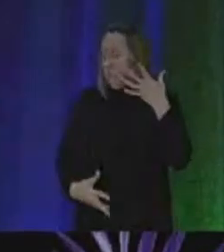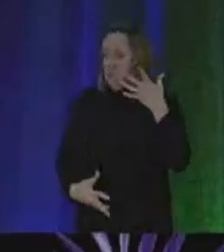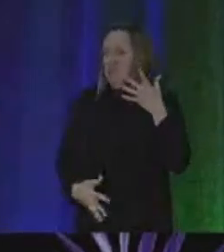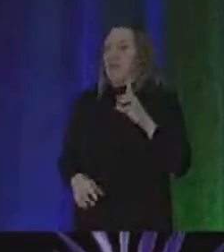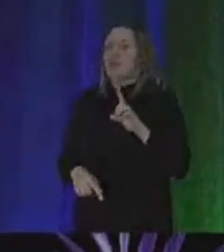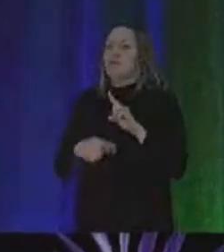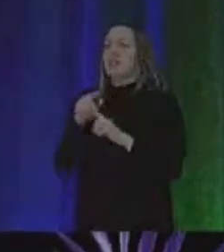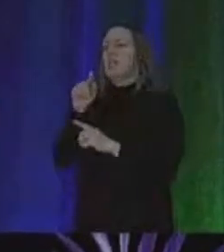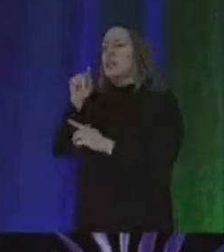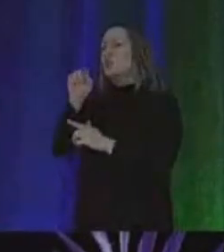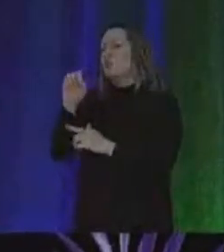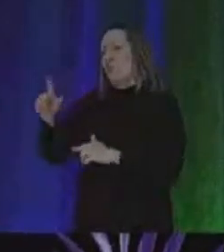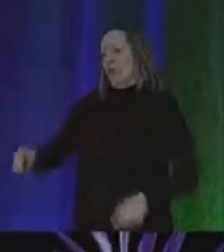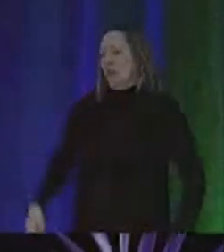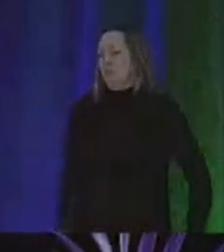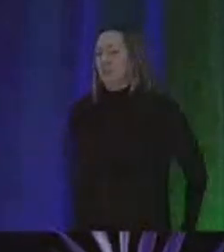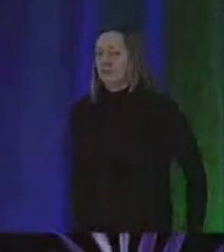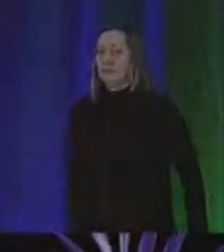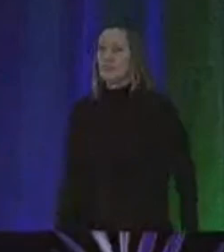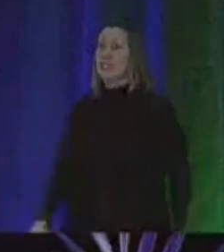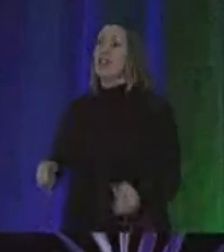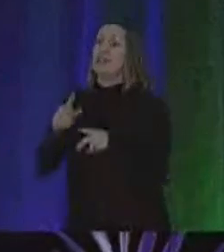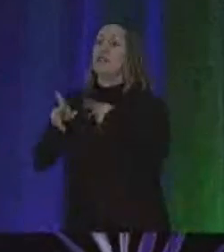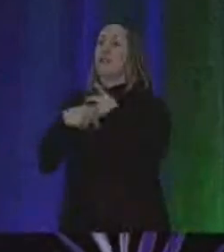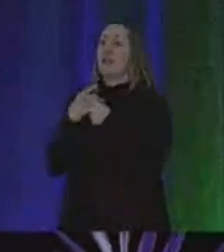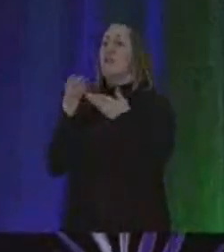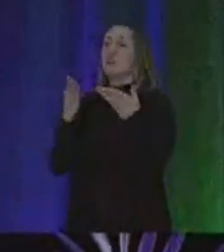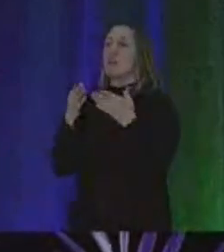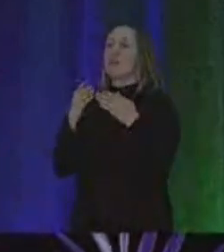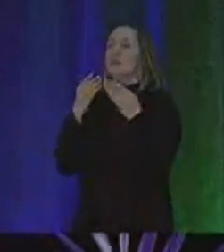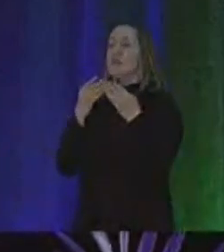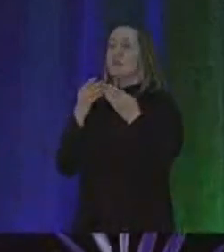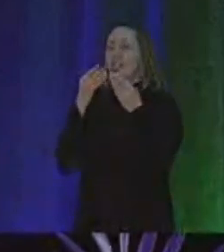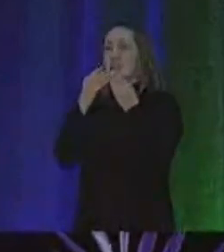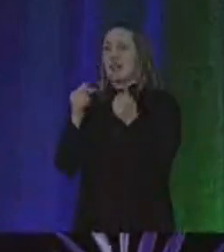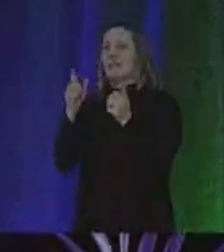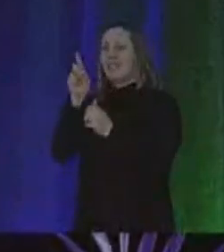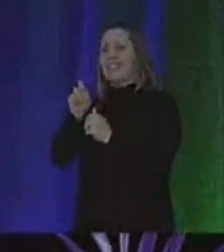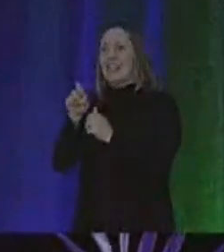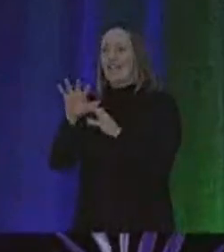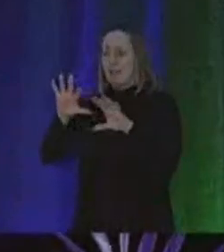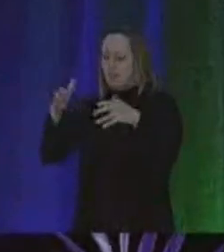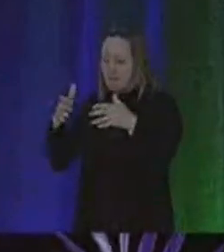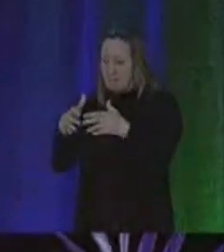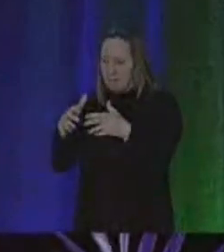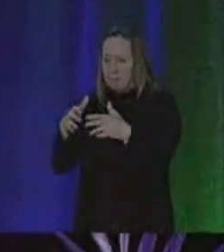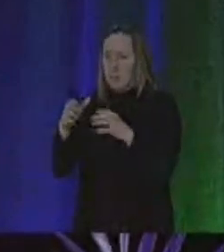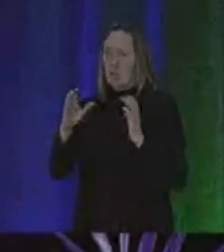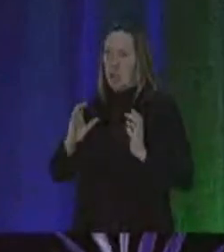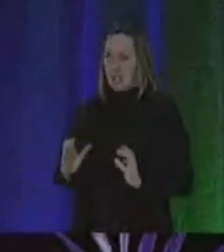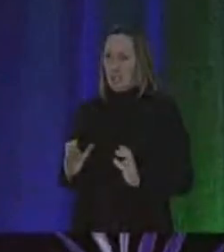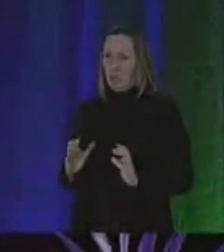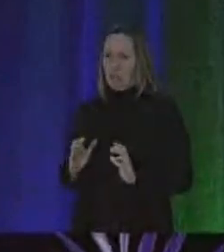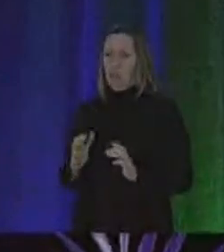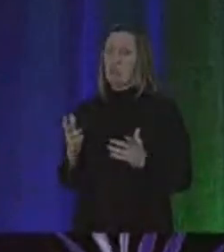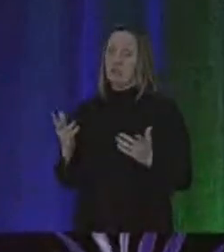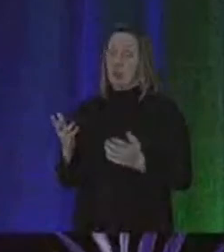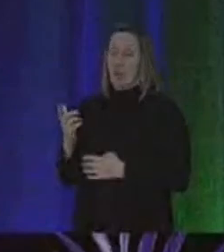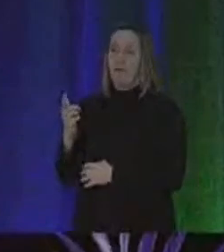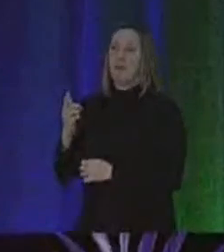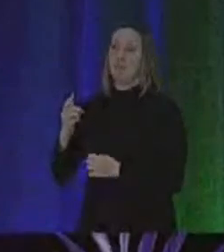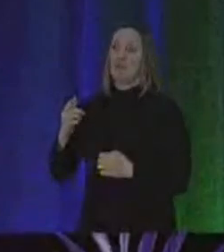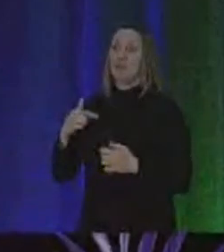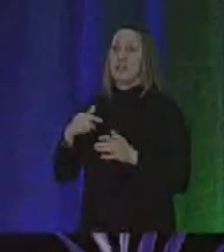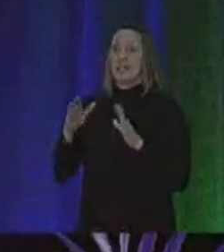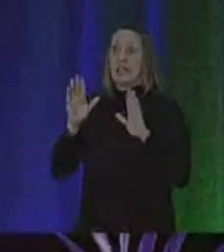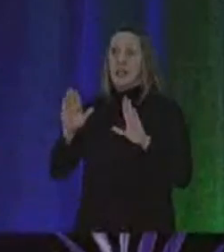a tool, some kind of service that solves a need for a very specific set of customers. Now, because of that, this is an